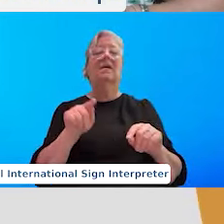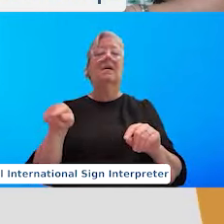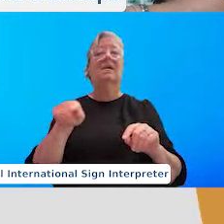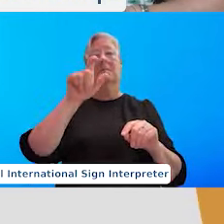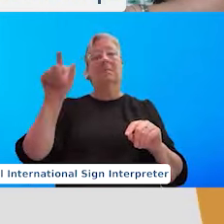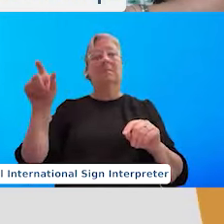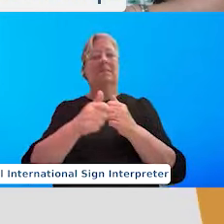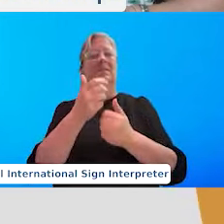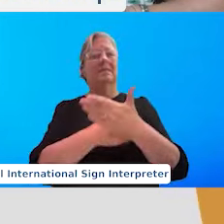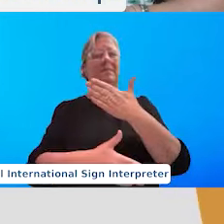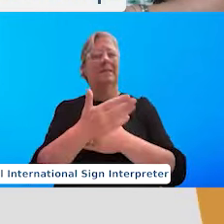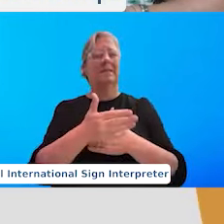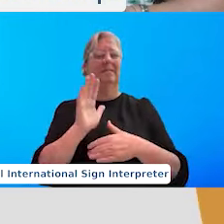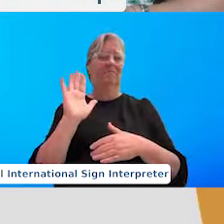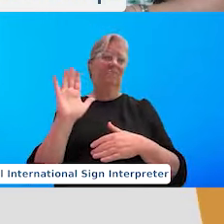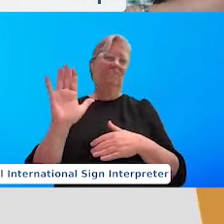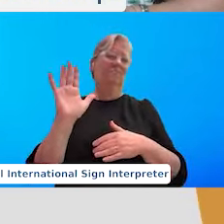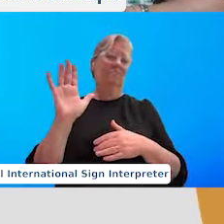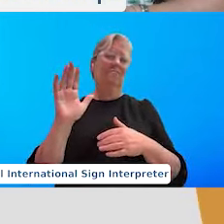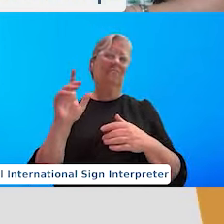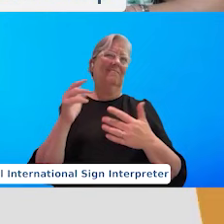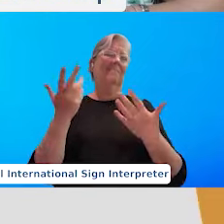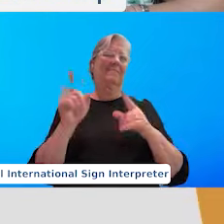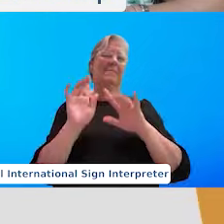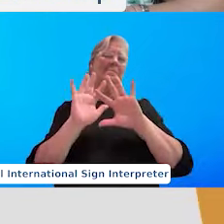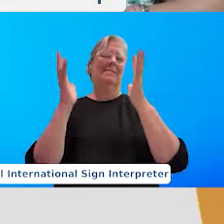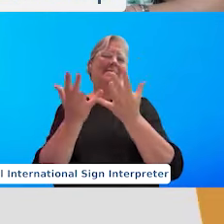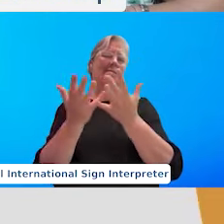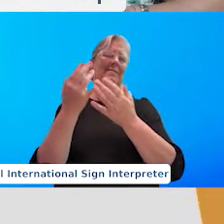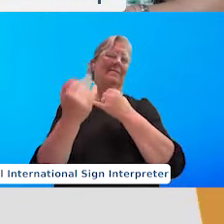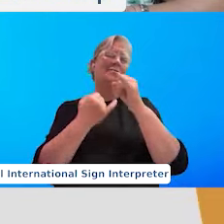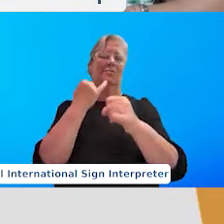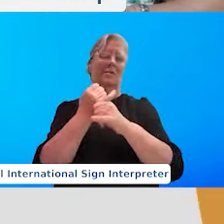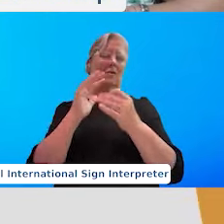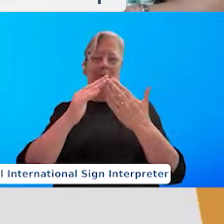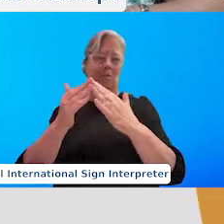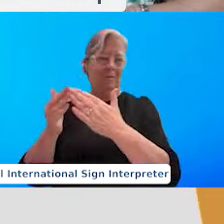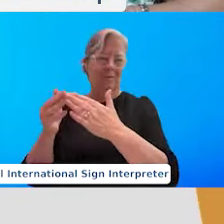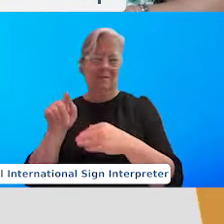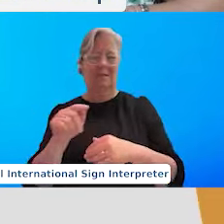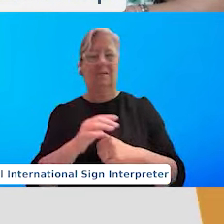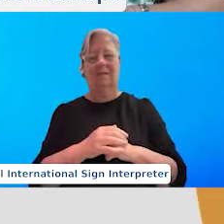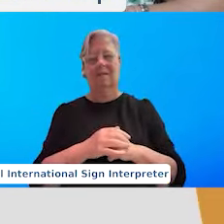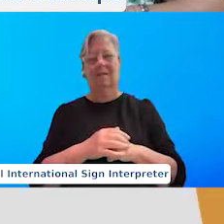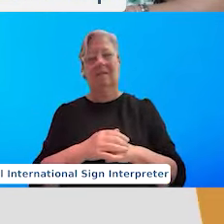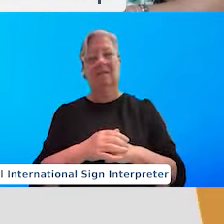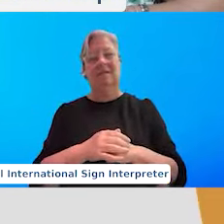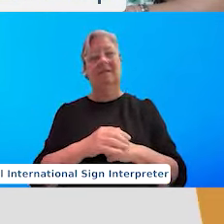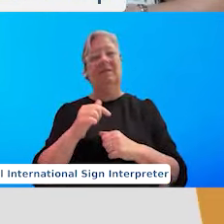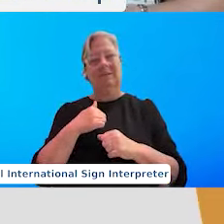the Pacific Facilitators of Persons with Disabilities, as a member of the